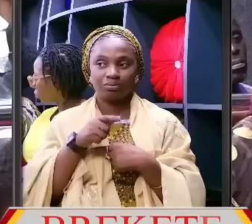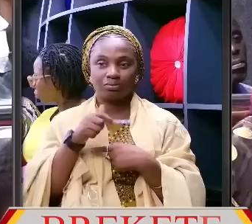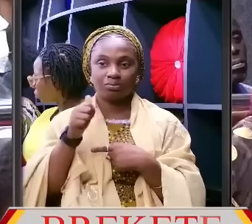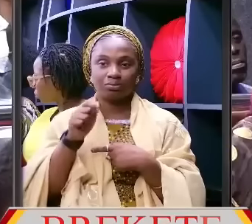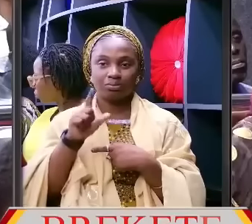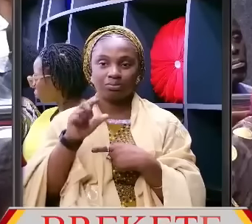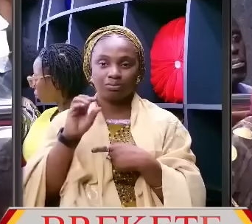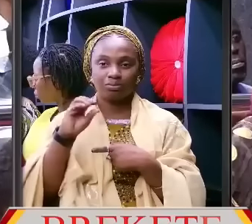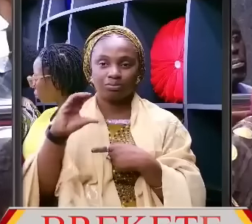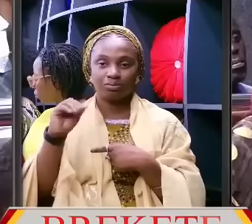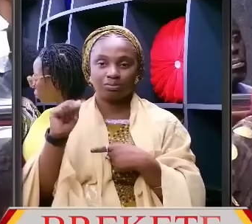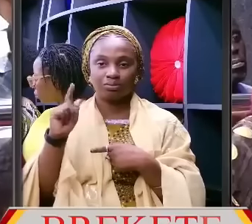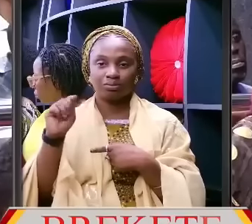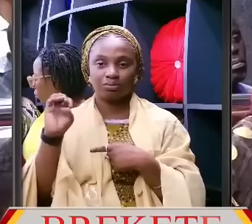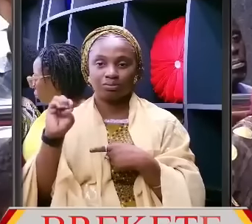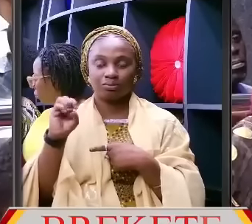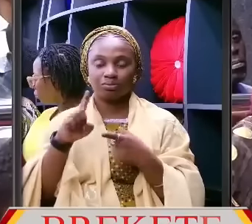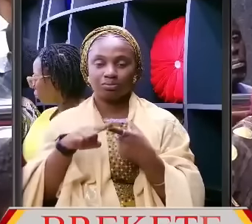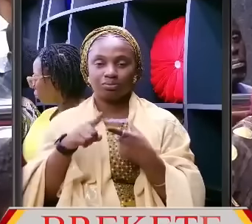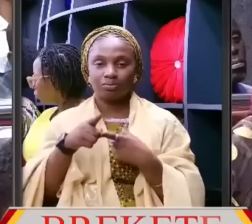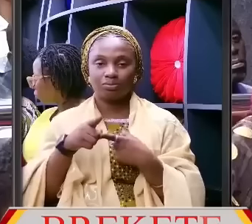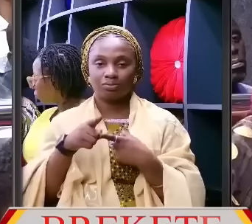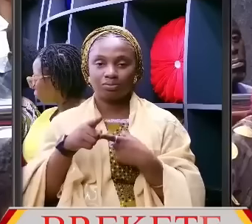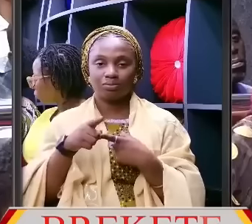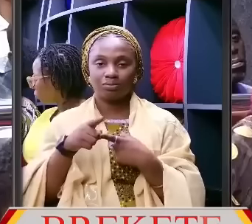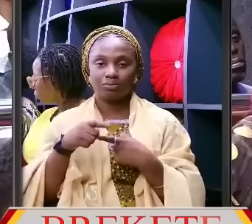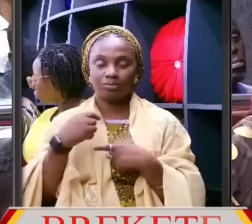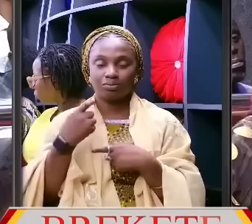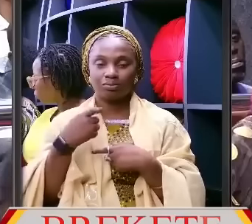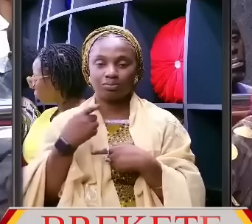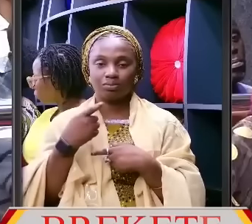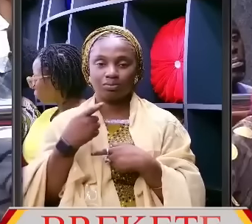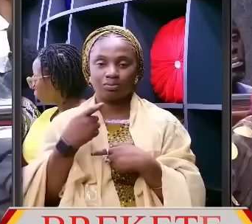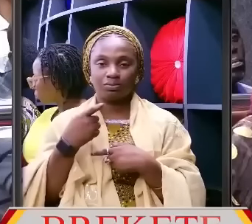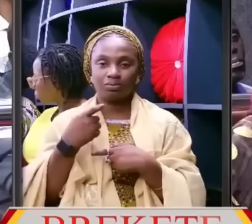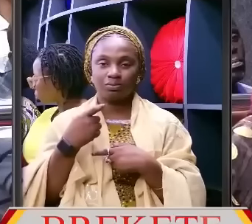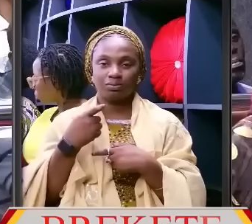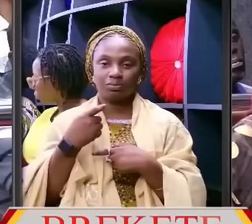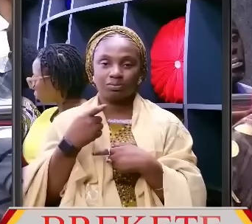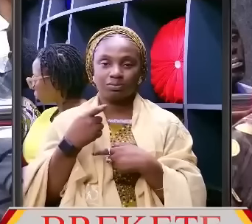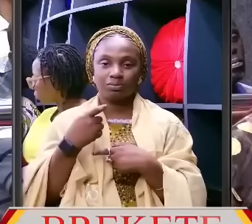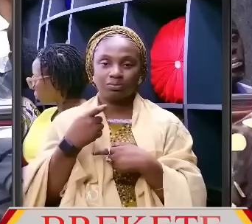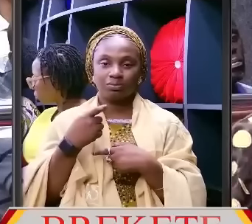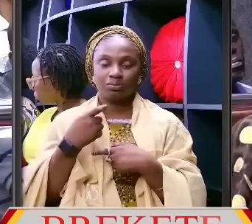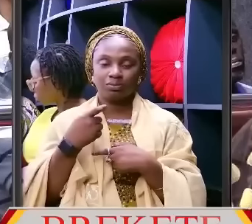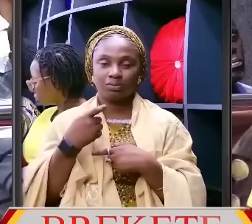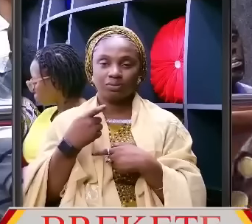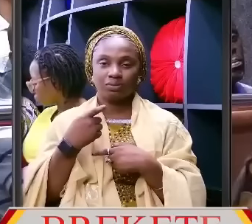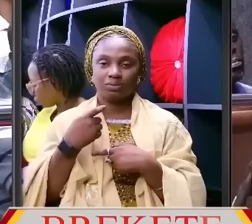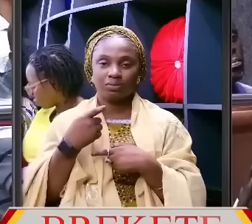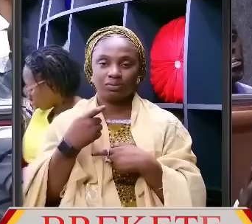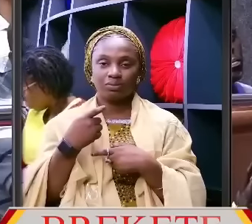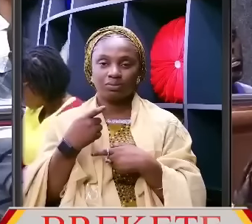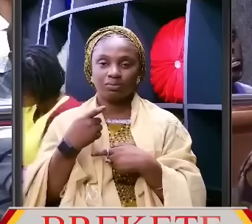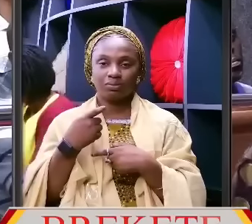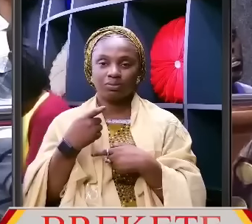Allocated to who? Suleiman. Who allocated Torah? Family now. Which?